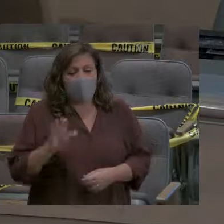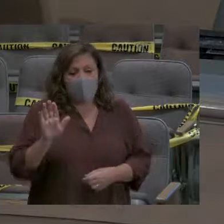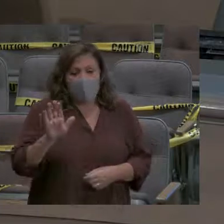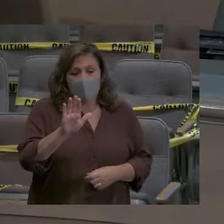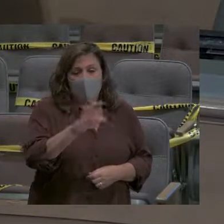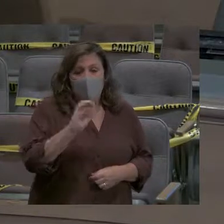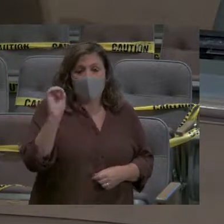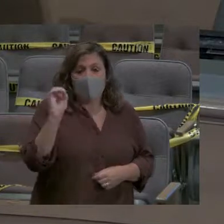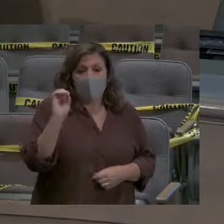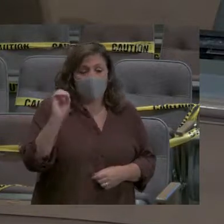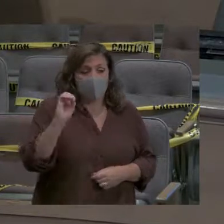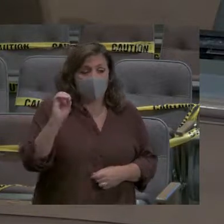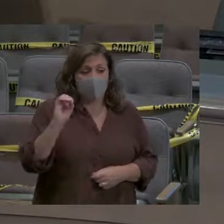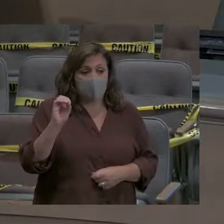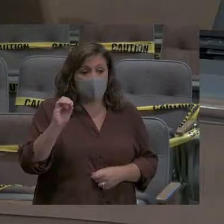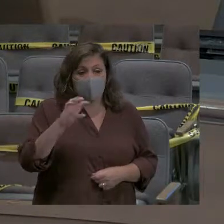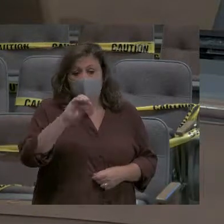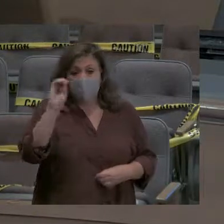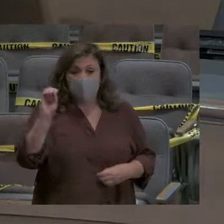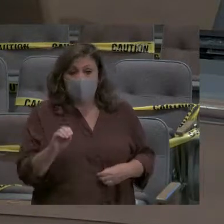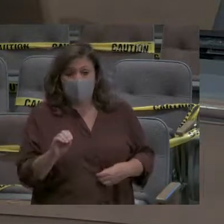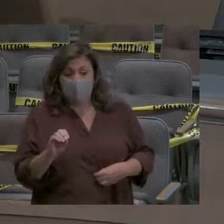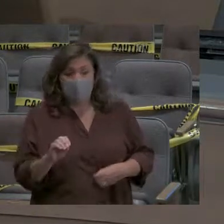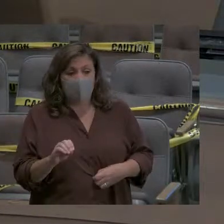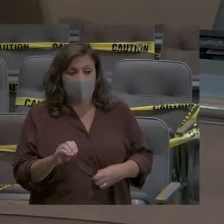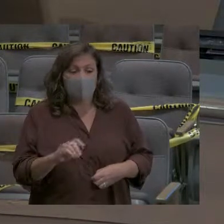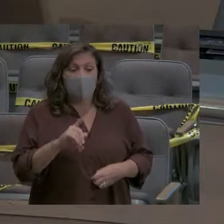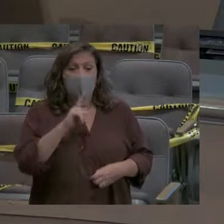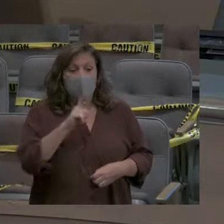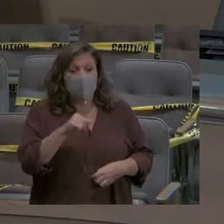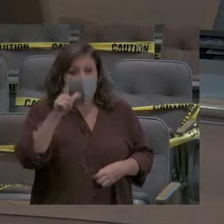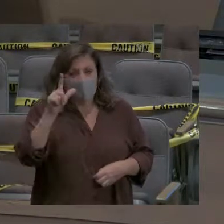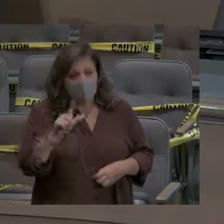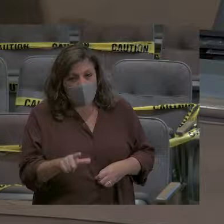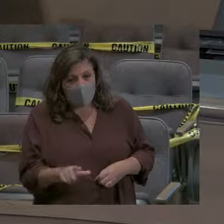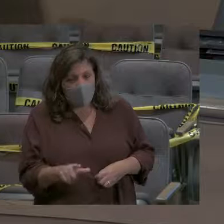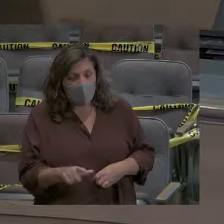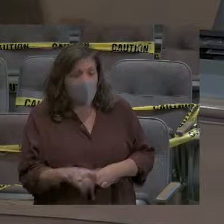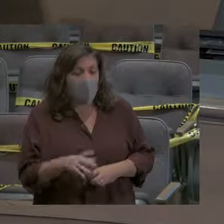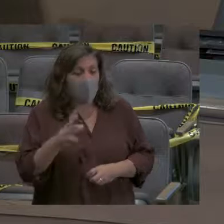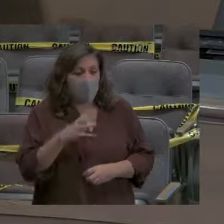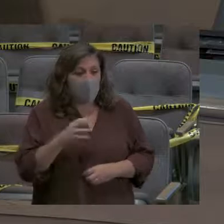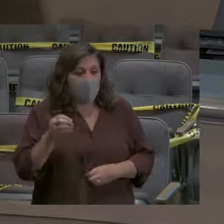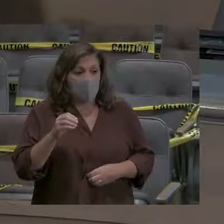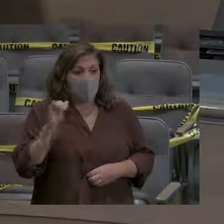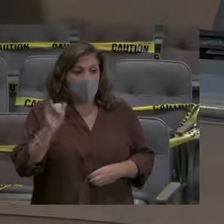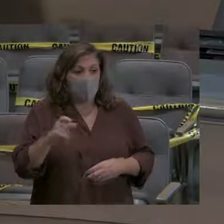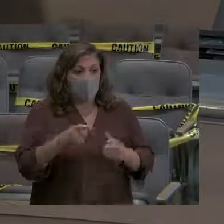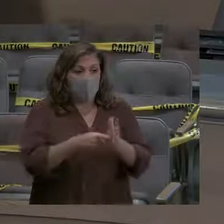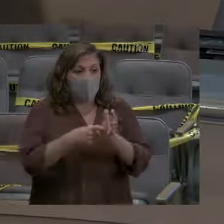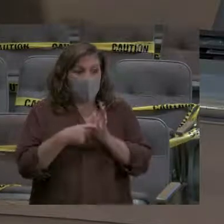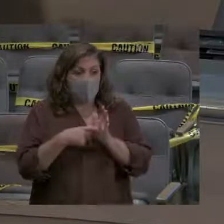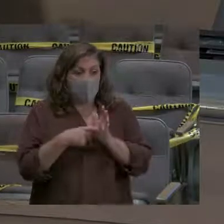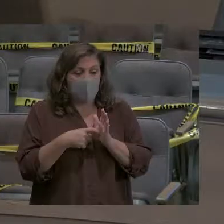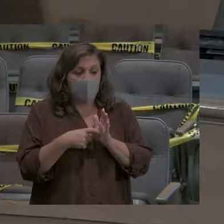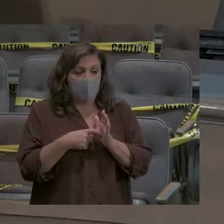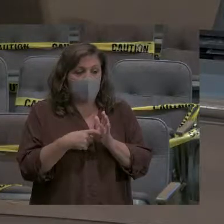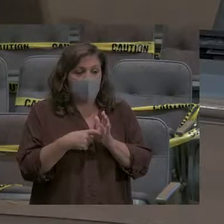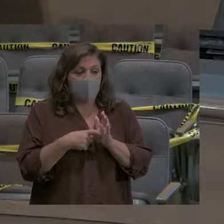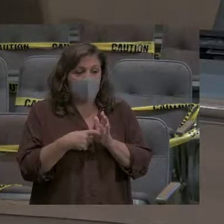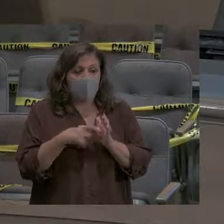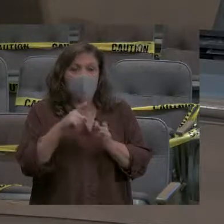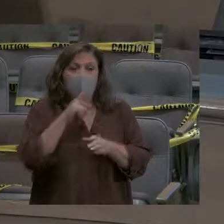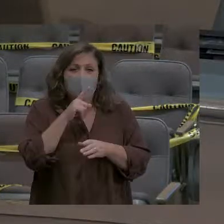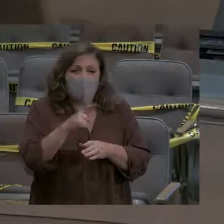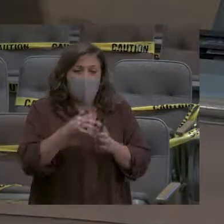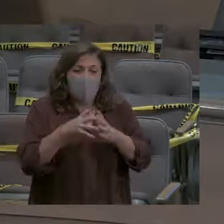oxygen concentrations are usually dangerously low, and they're requiring intensive